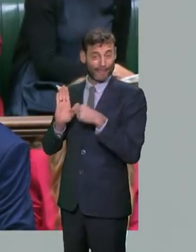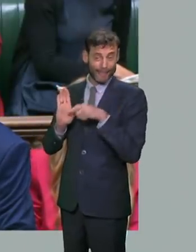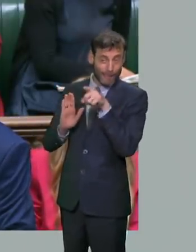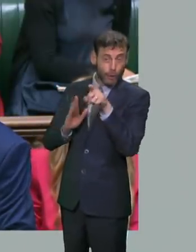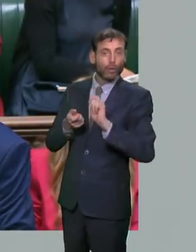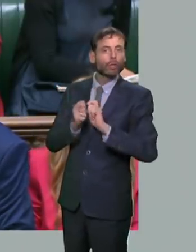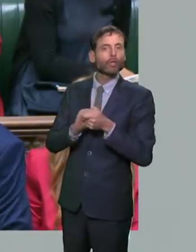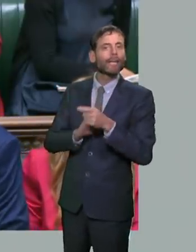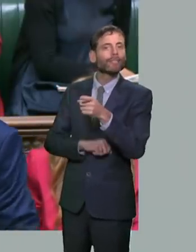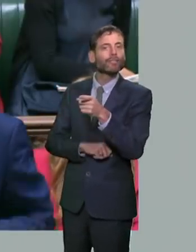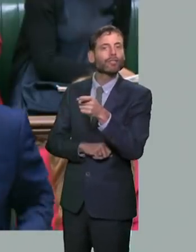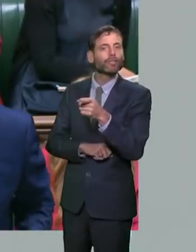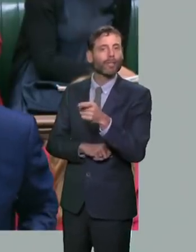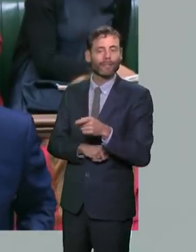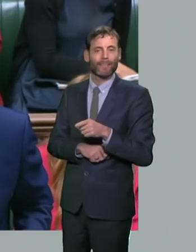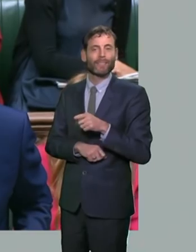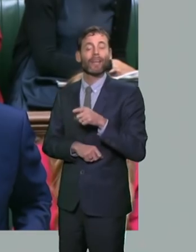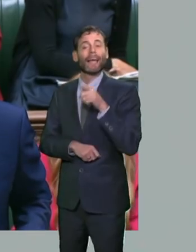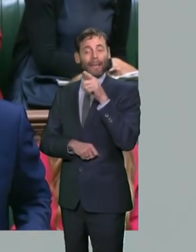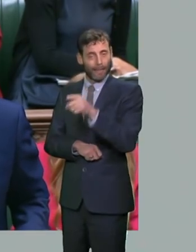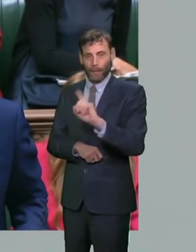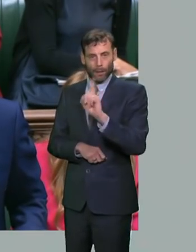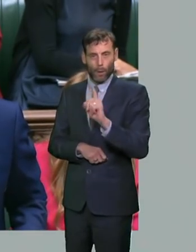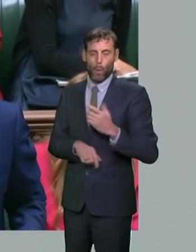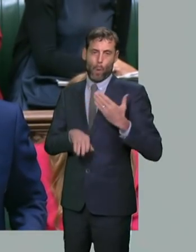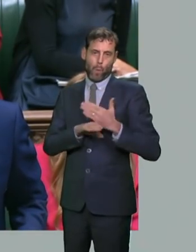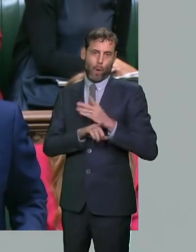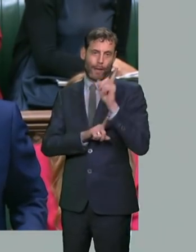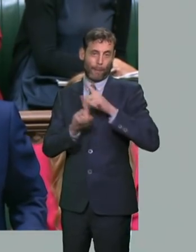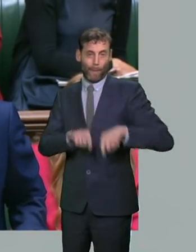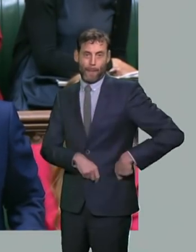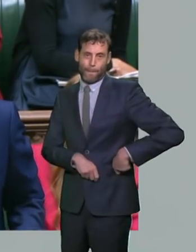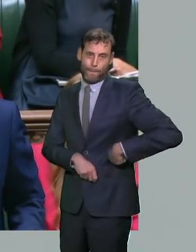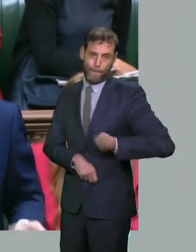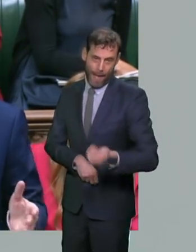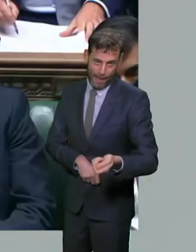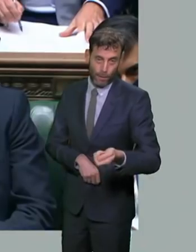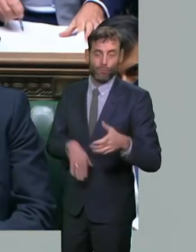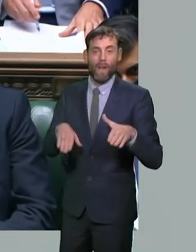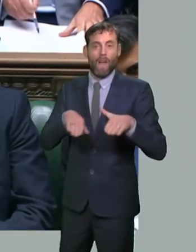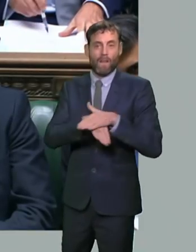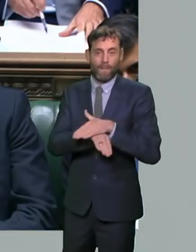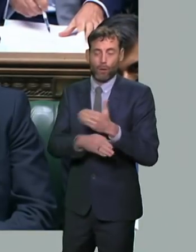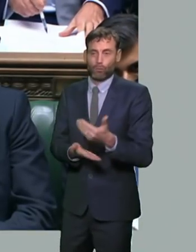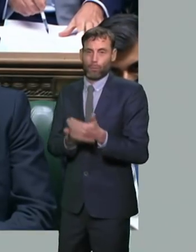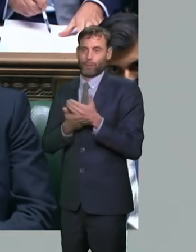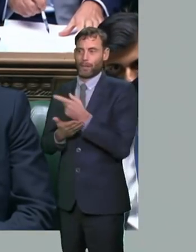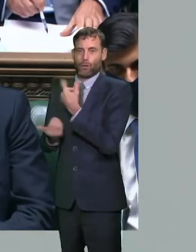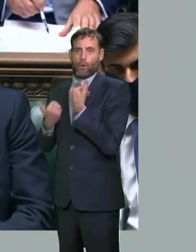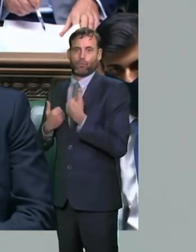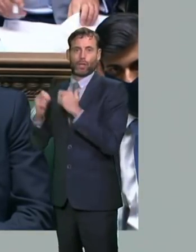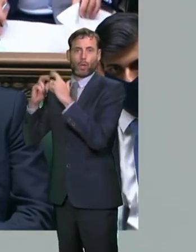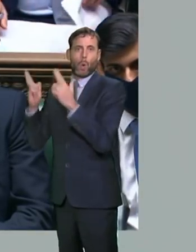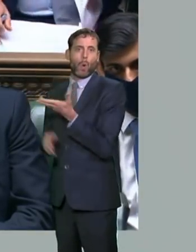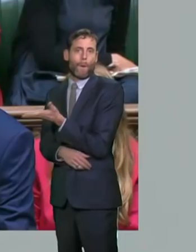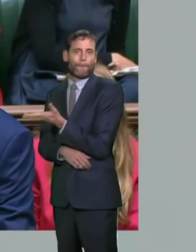changed. He's picked the pockets of working people to protect the estates of the wealthiest. How could he possibly